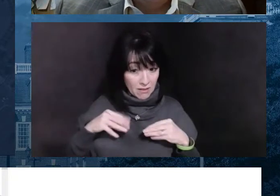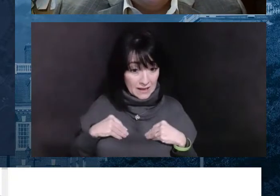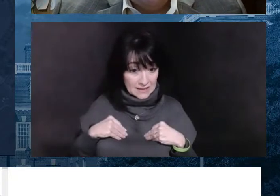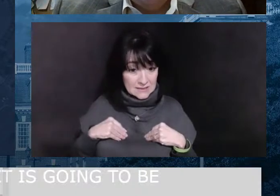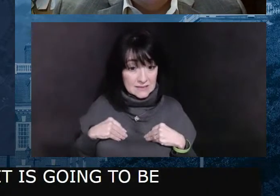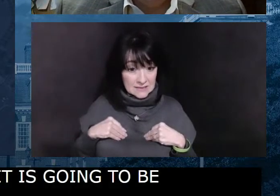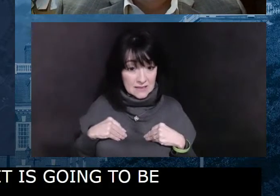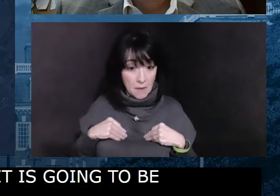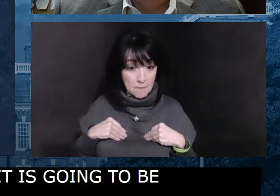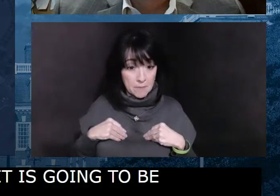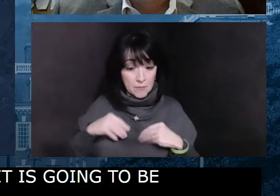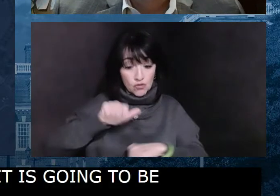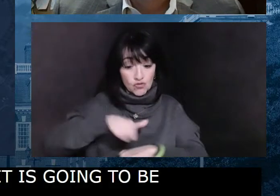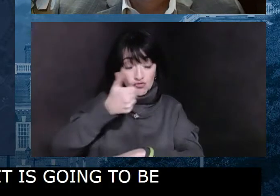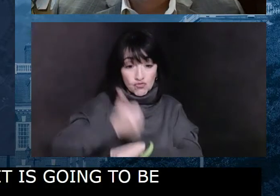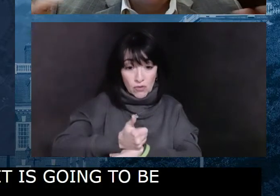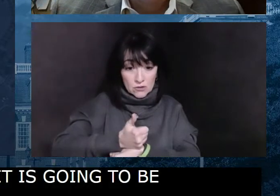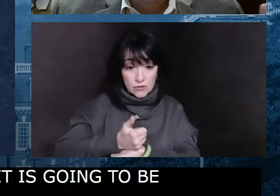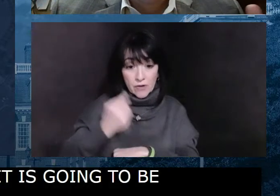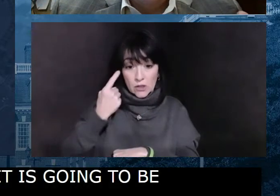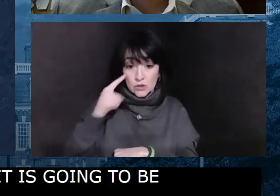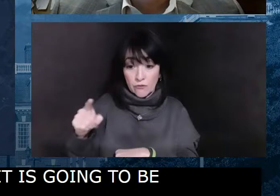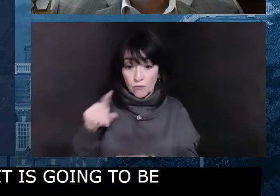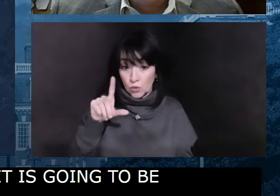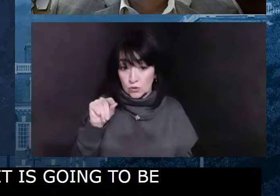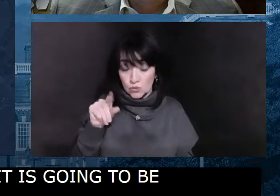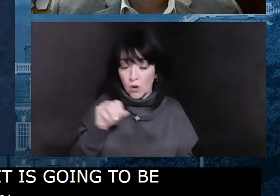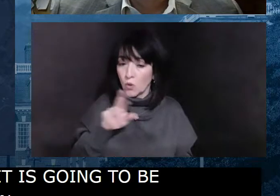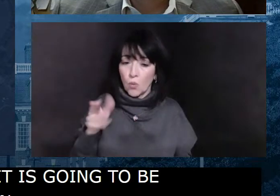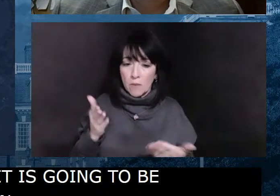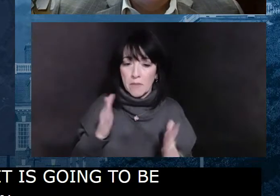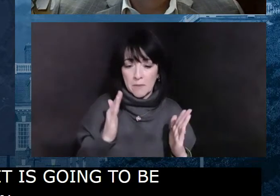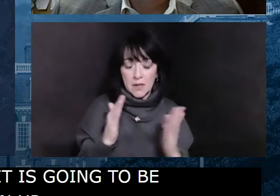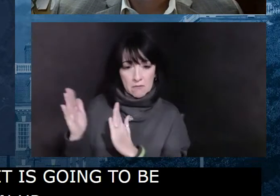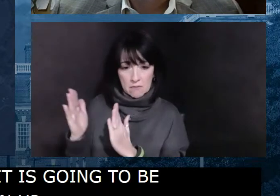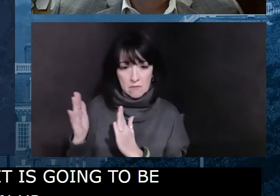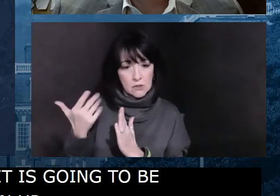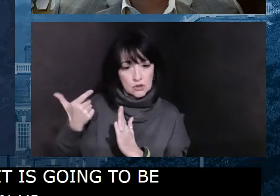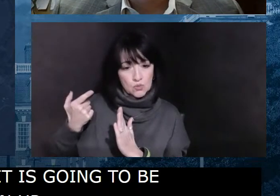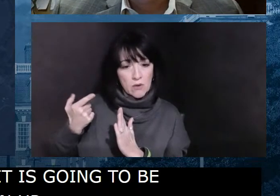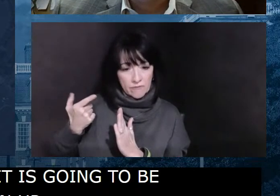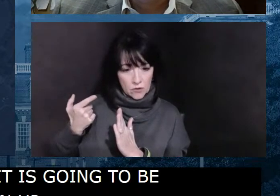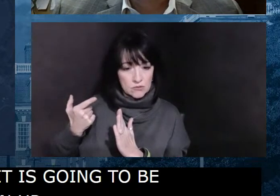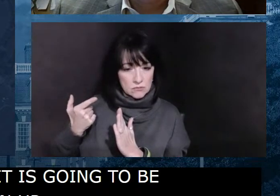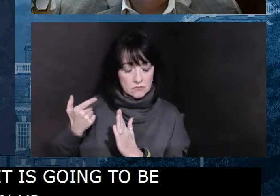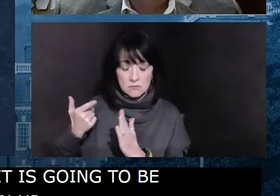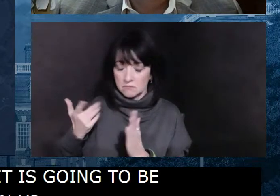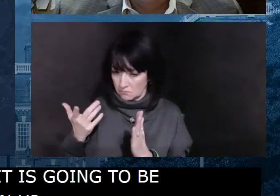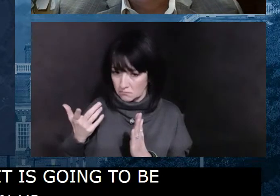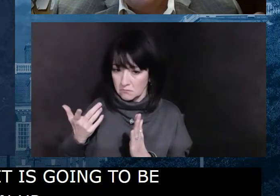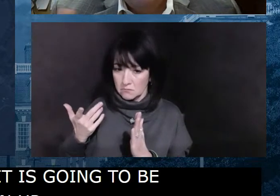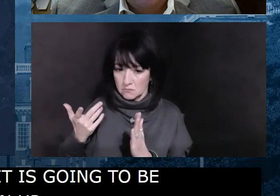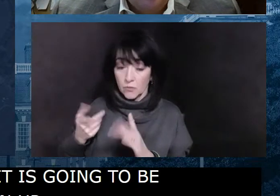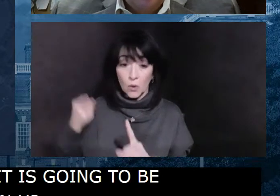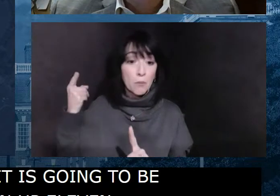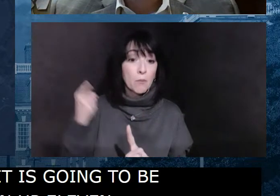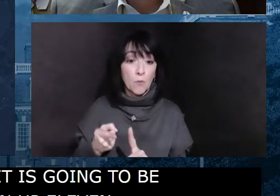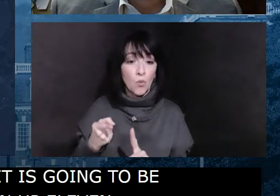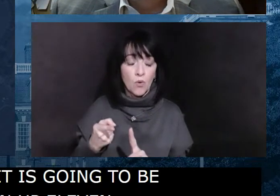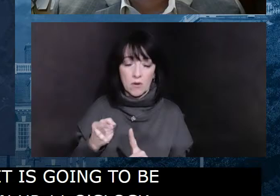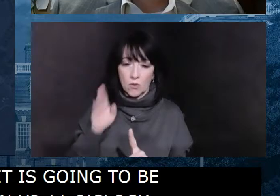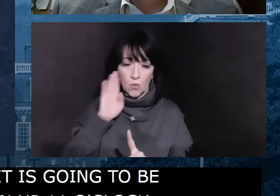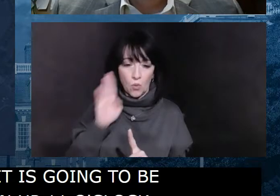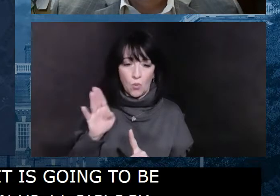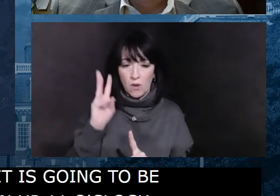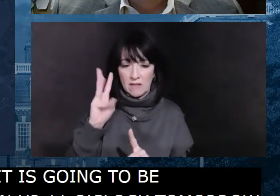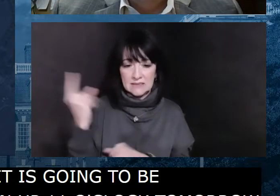We might slide it and make the first day the 21st. But either way, we're going to have up to 6 days of vaccinations, be able to get the 18,000 number. We might